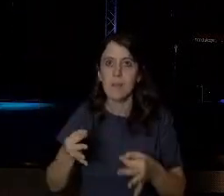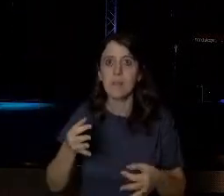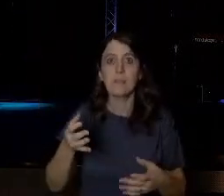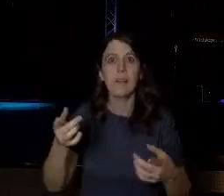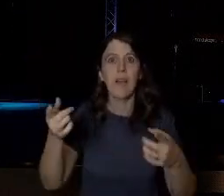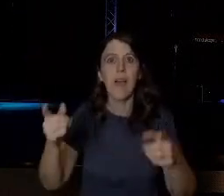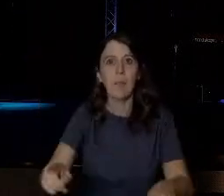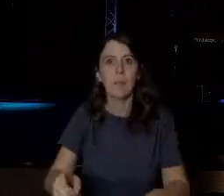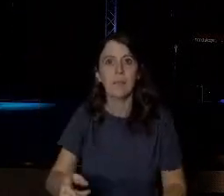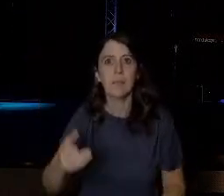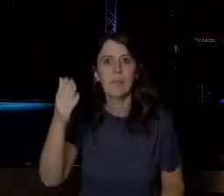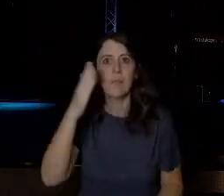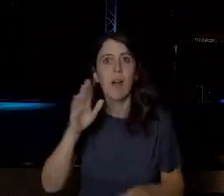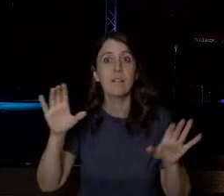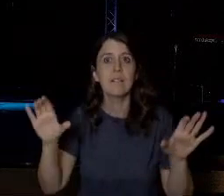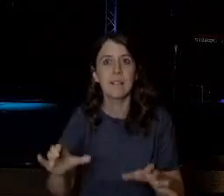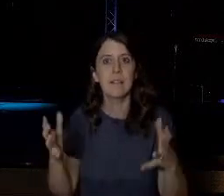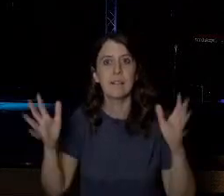through.